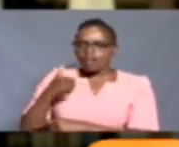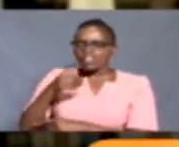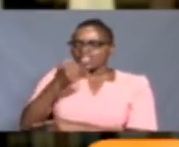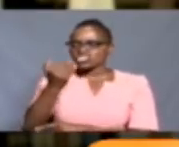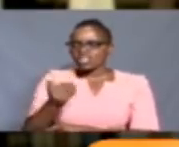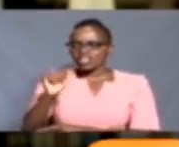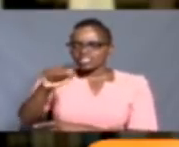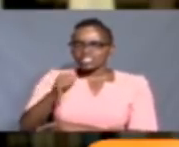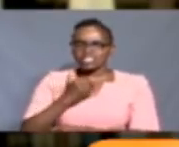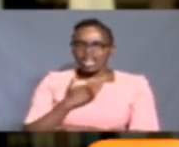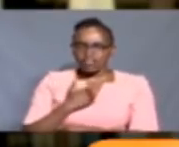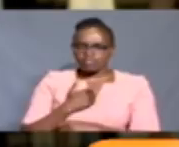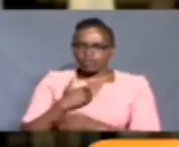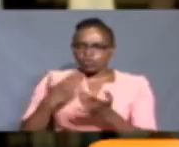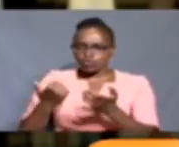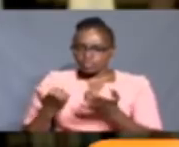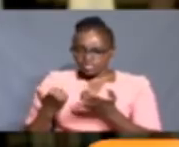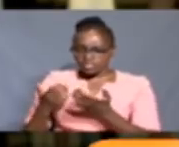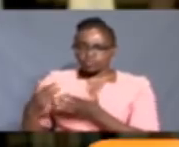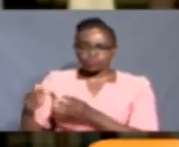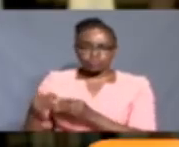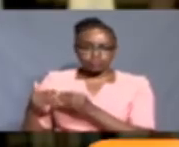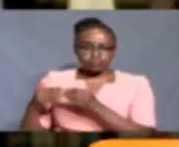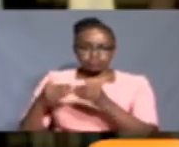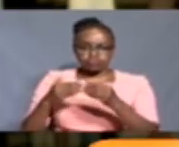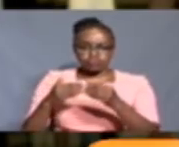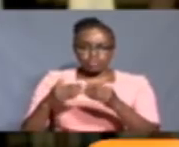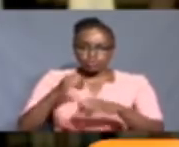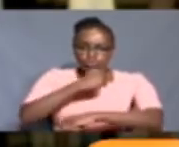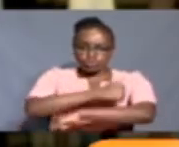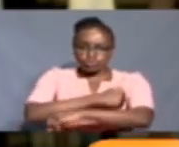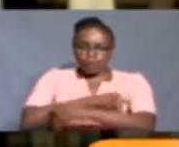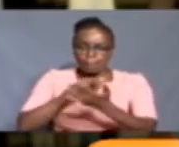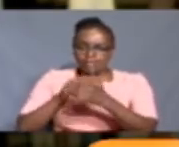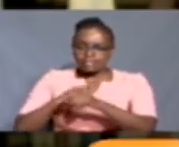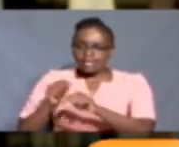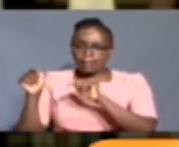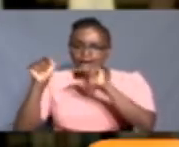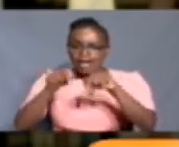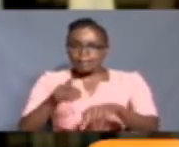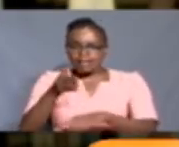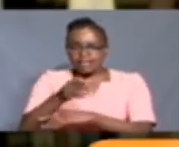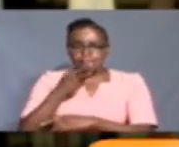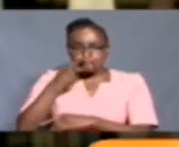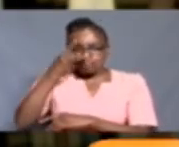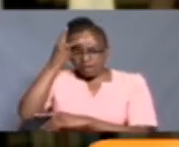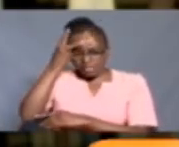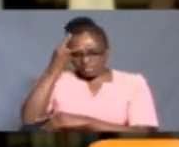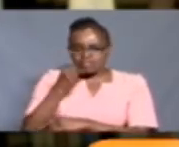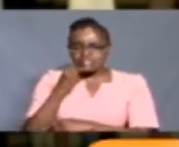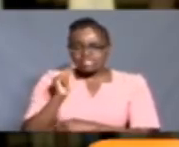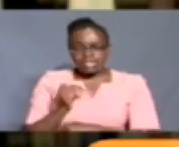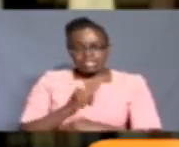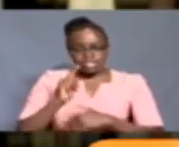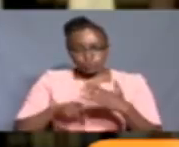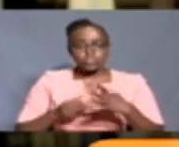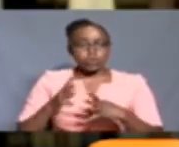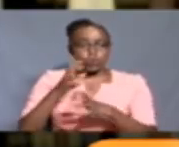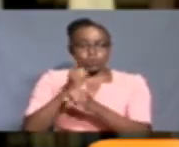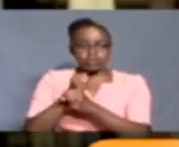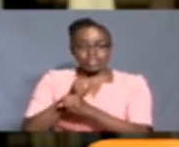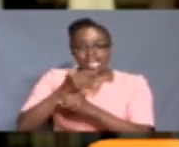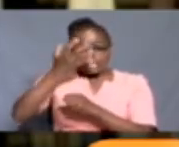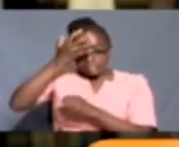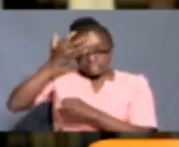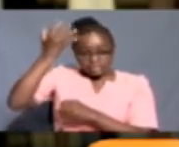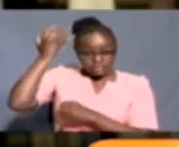other child that needs to be taken to school. So by the time they are coming here, the parents are courageously telling us, sister, you know